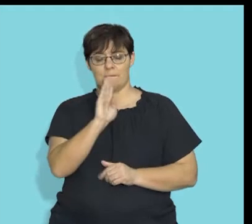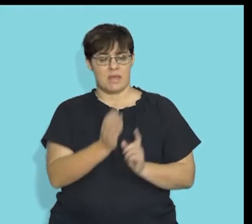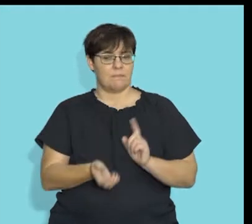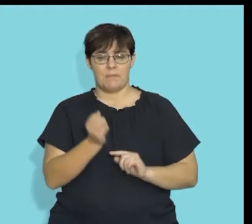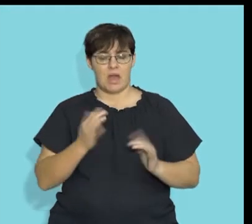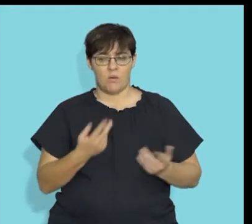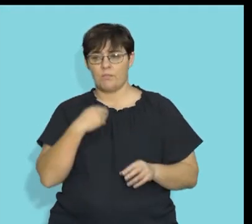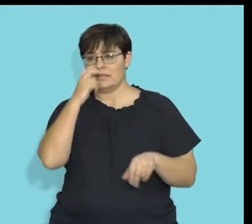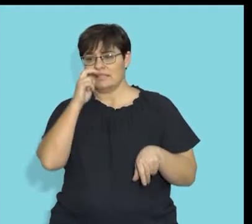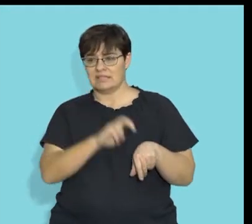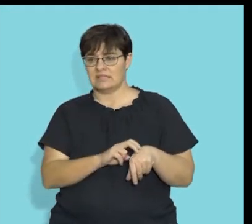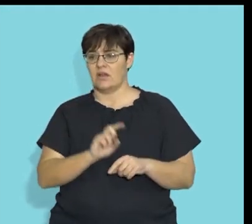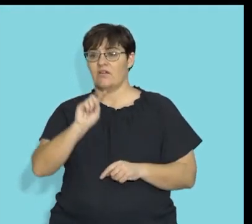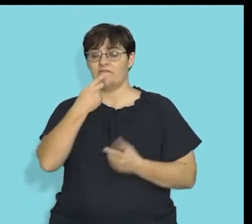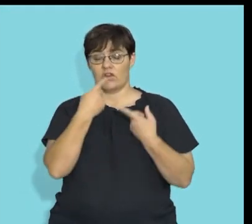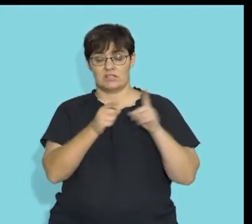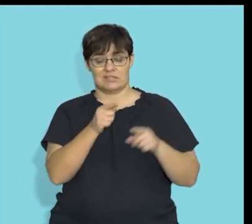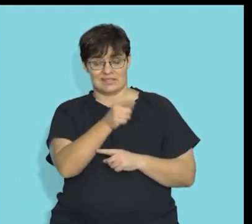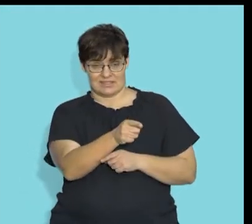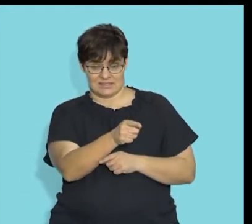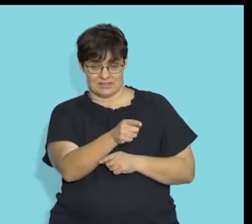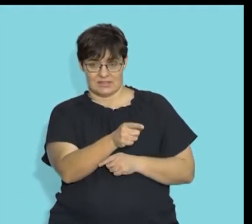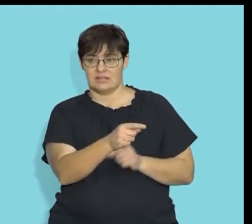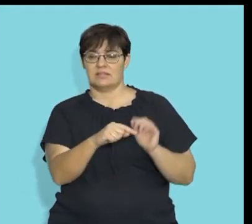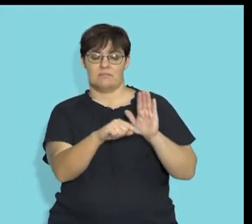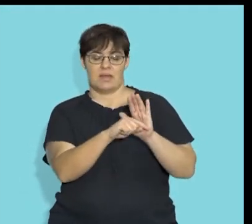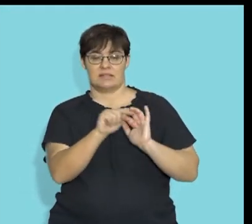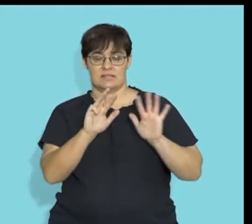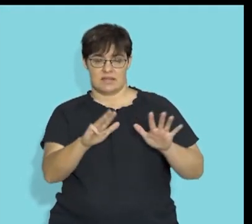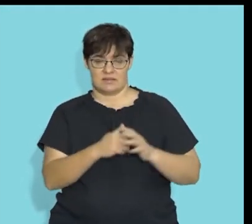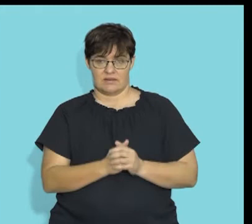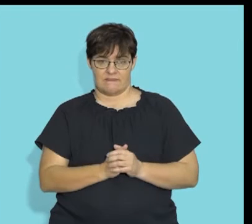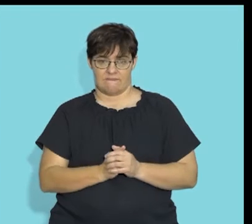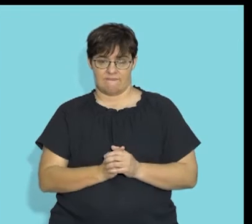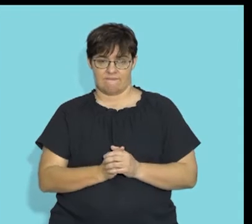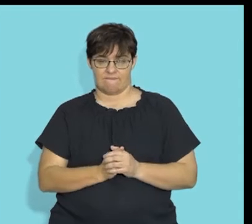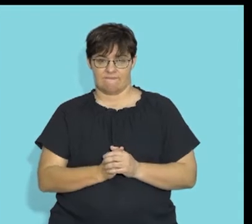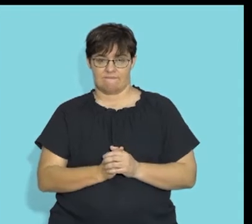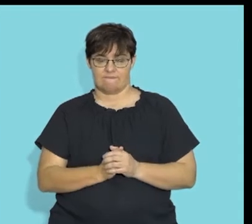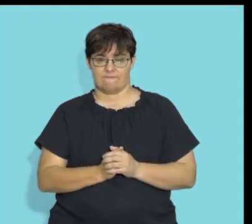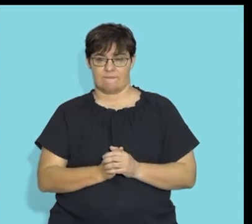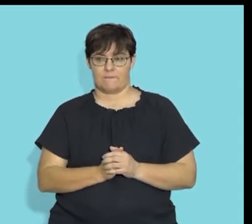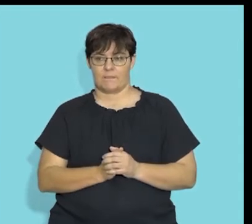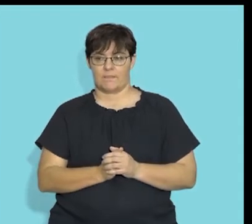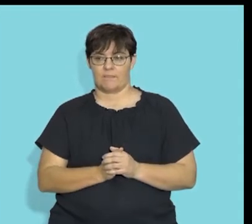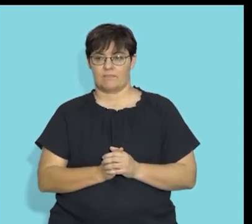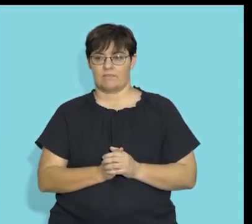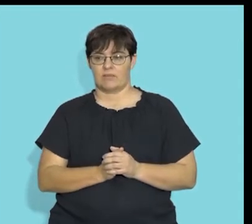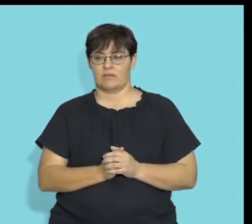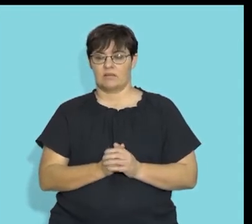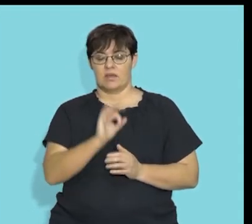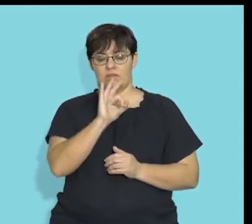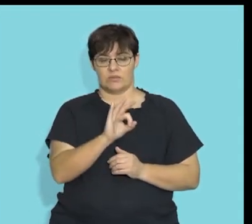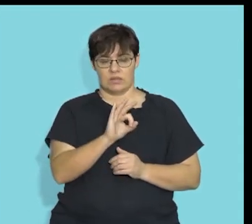order to find B, I need the first term of the first differences, and that is negative 9. So I'm